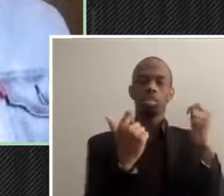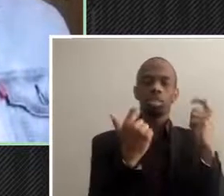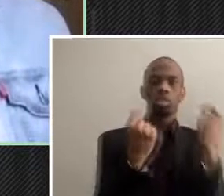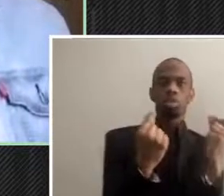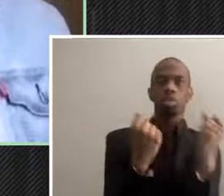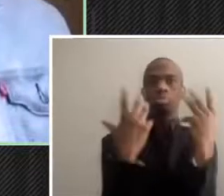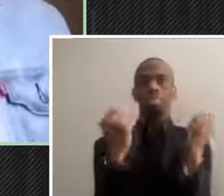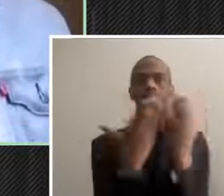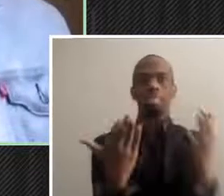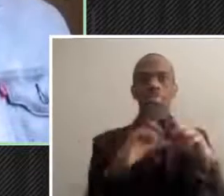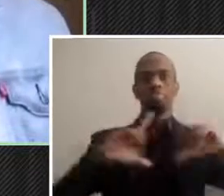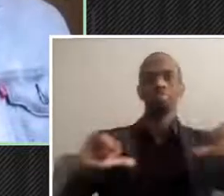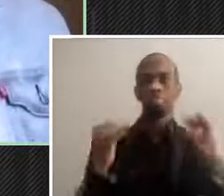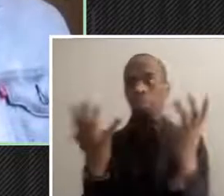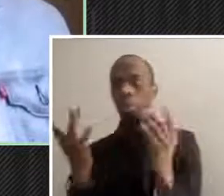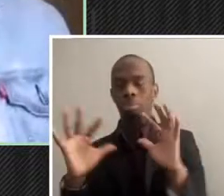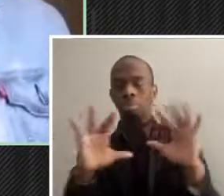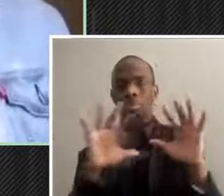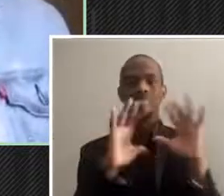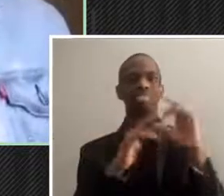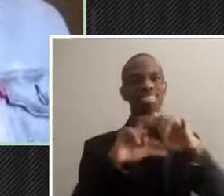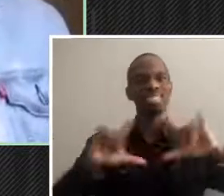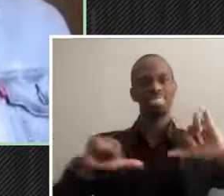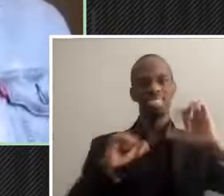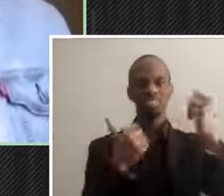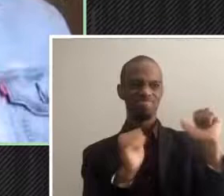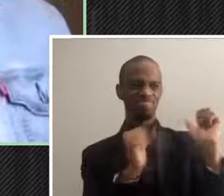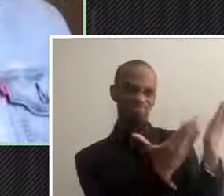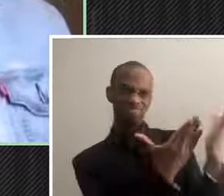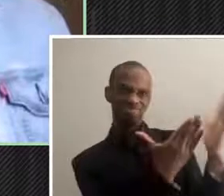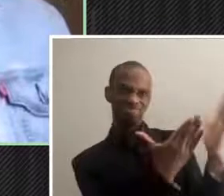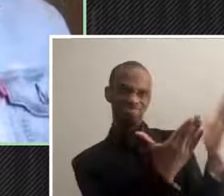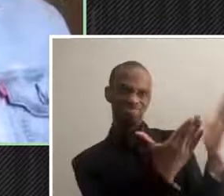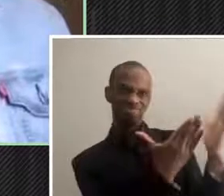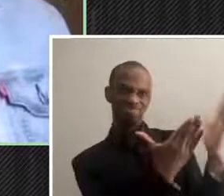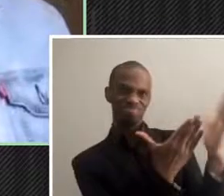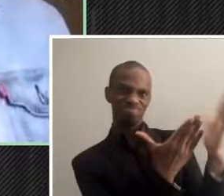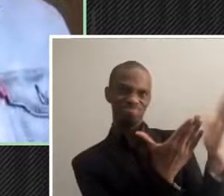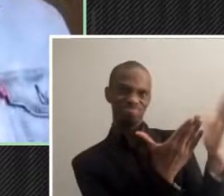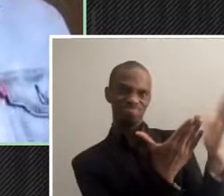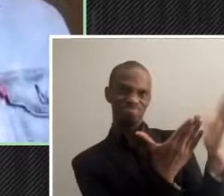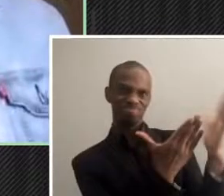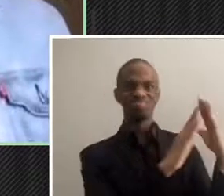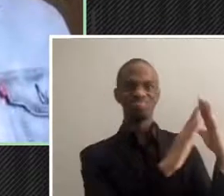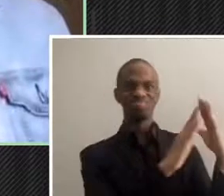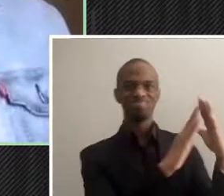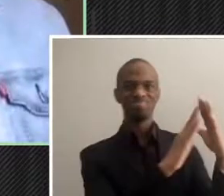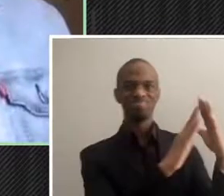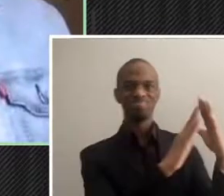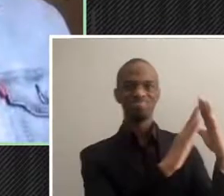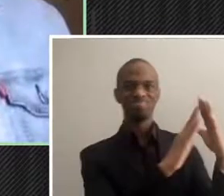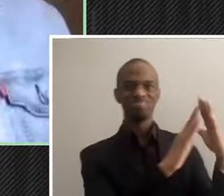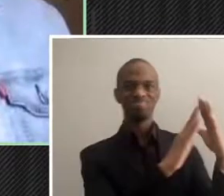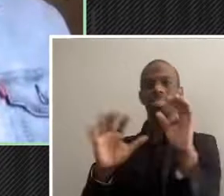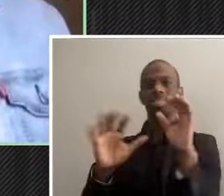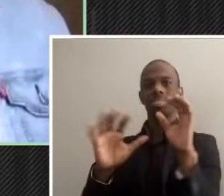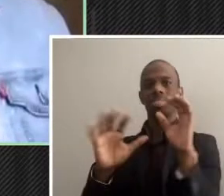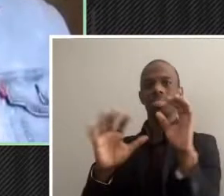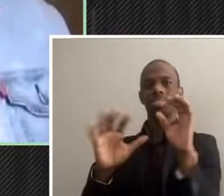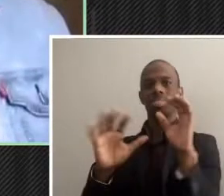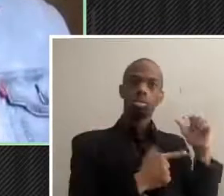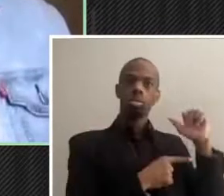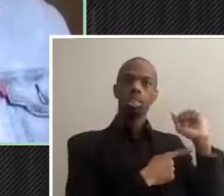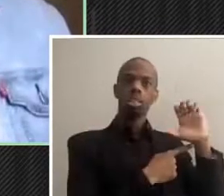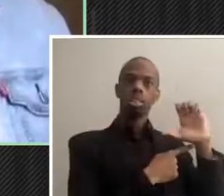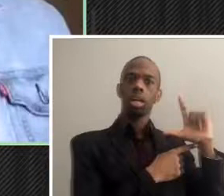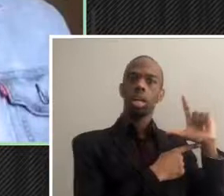kind of, you know, the integrated approach that we even talk about here at the ACLU, of how, you know, how you lift up community and do all